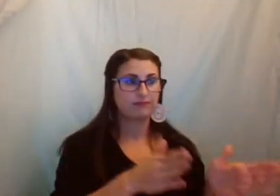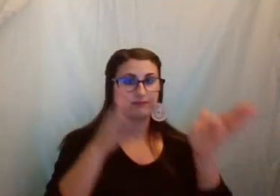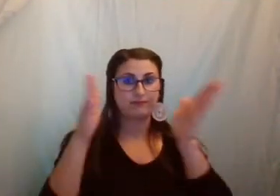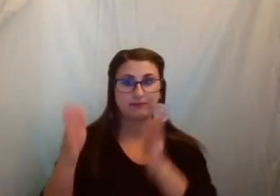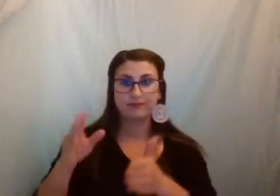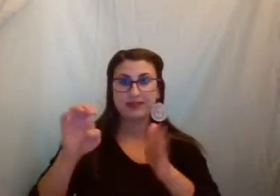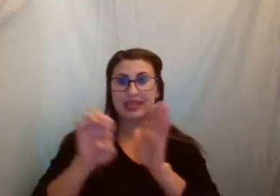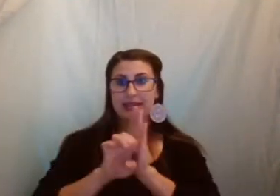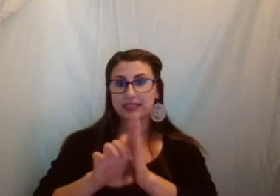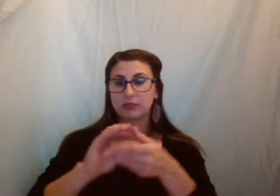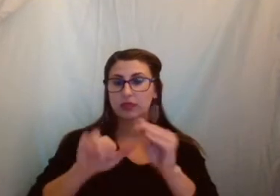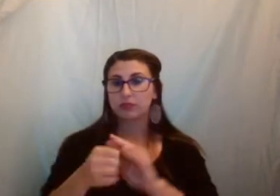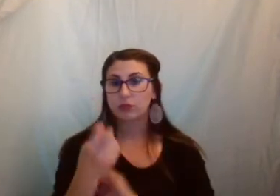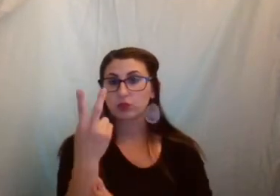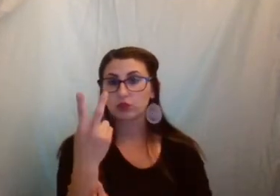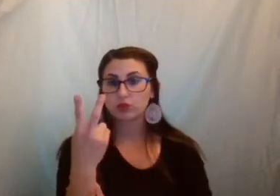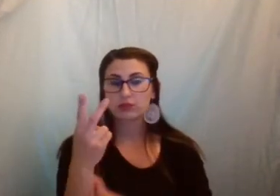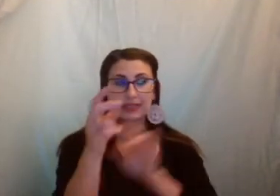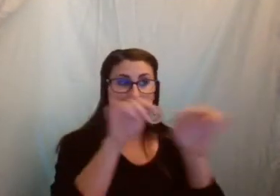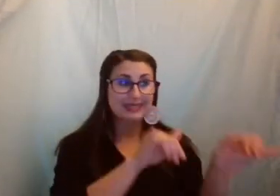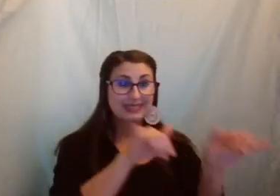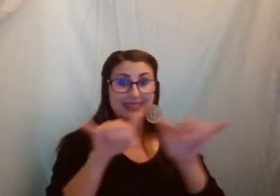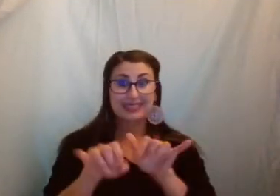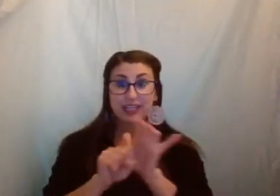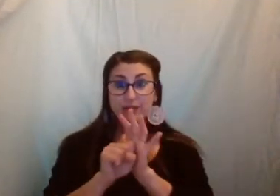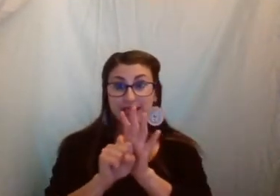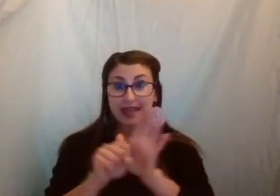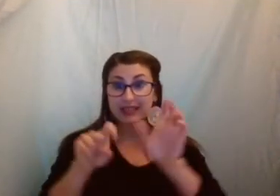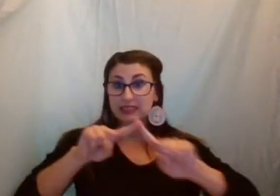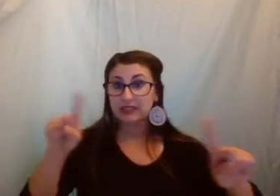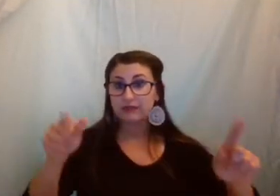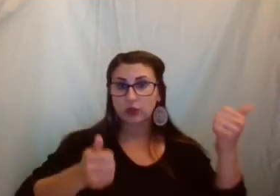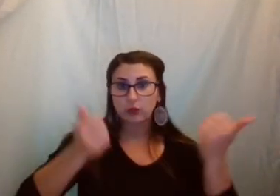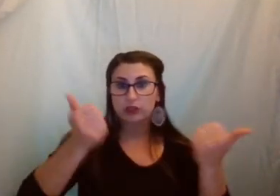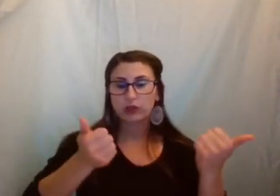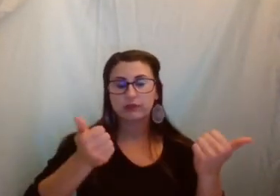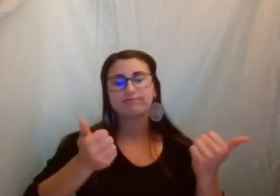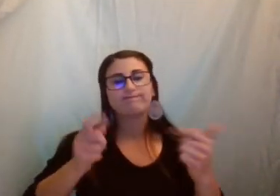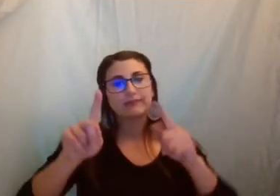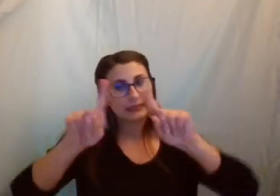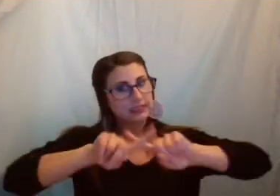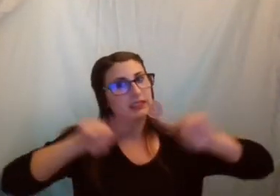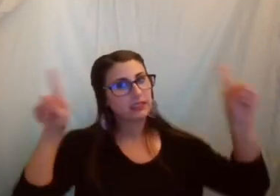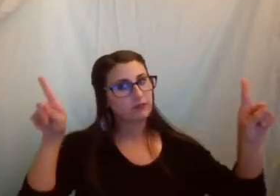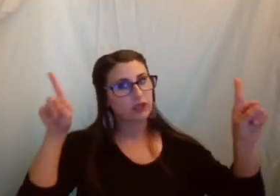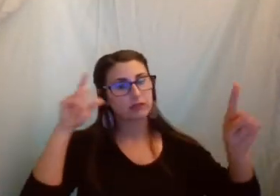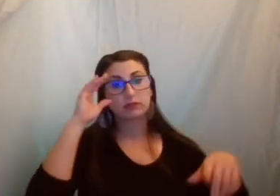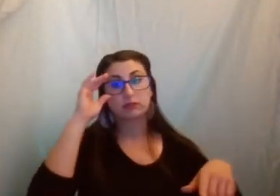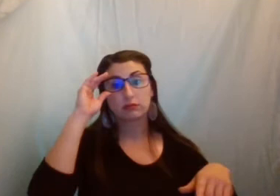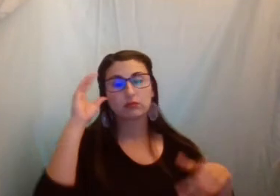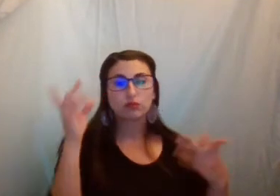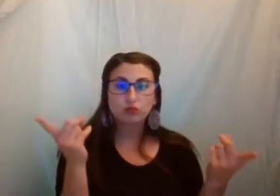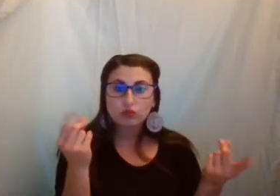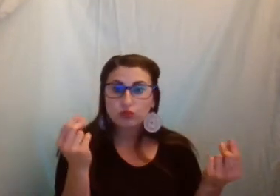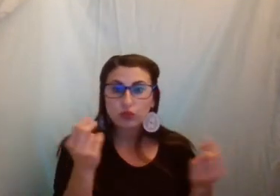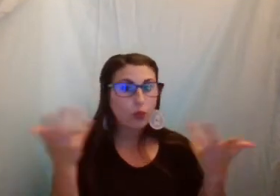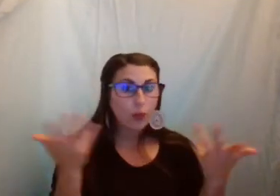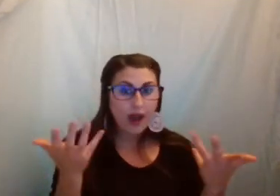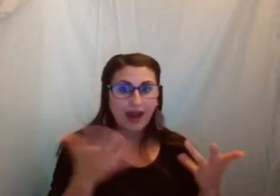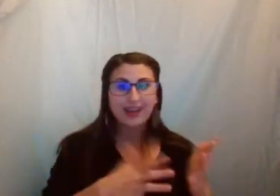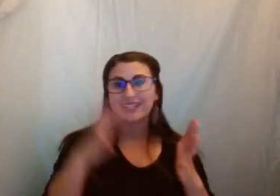look at this one. Example 2. Are they the same sign or are they different? They're different, so what are we going to